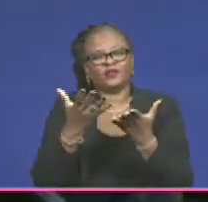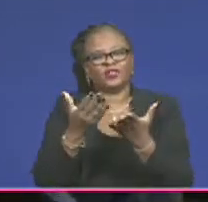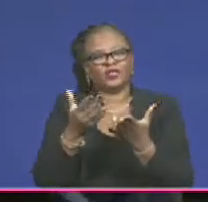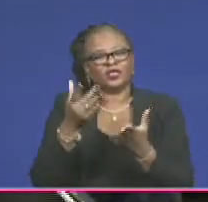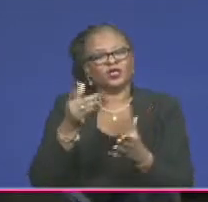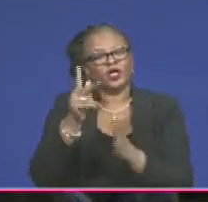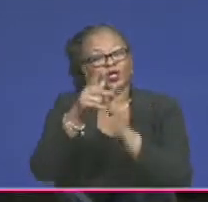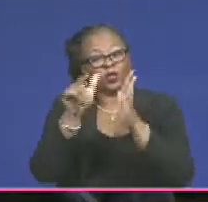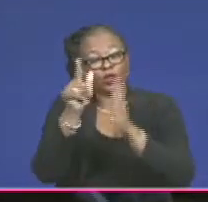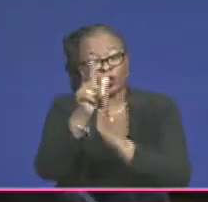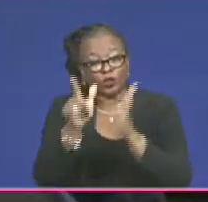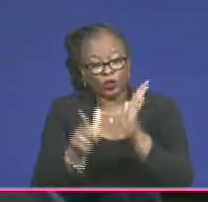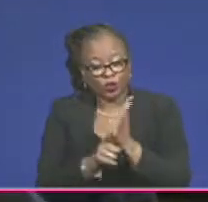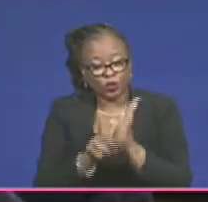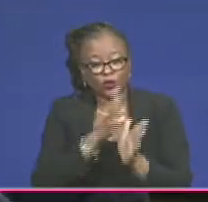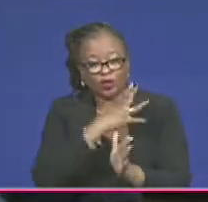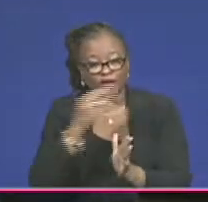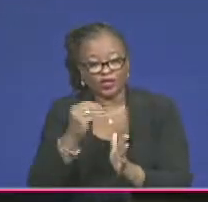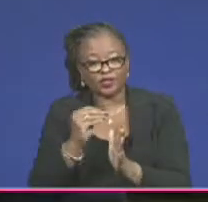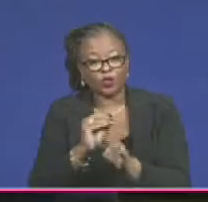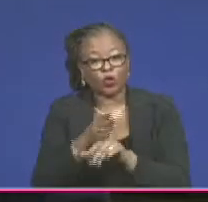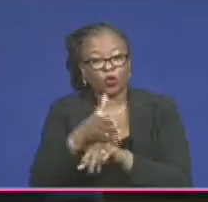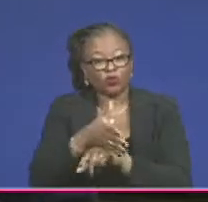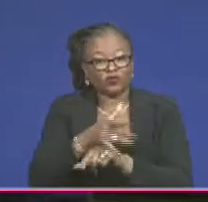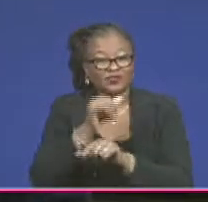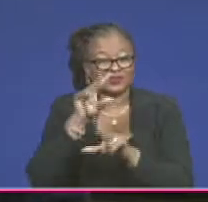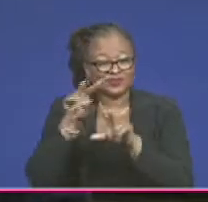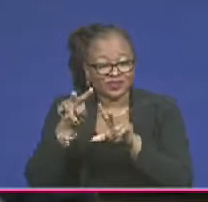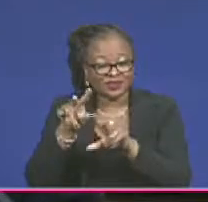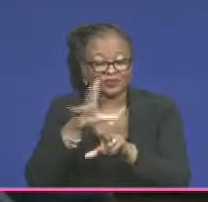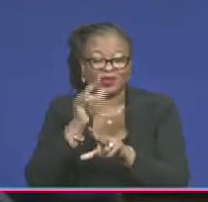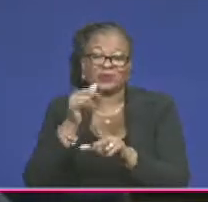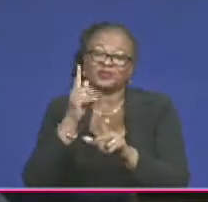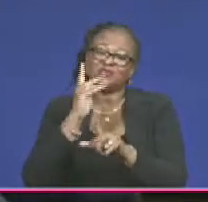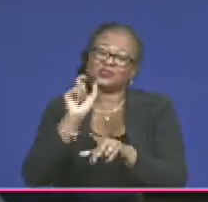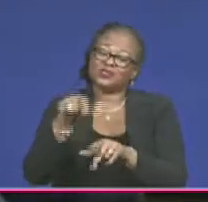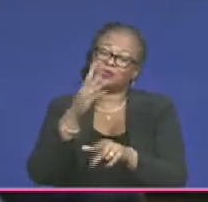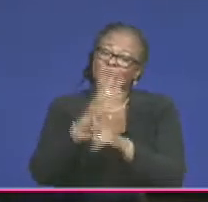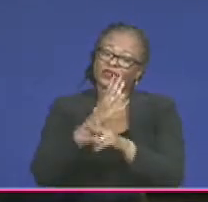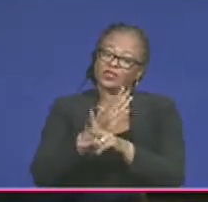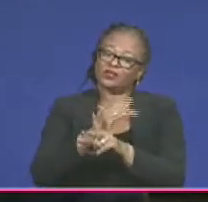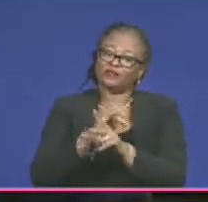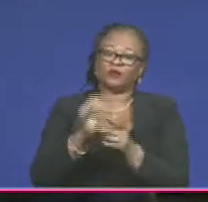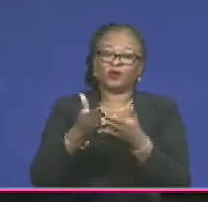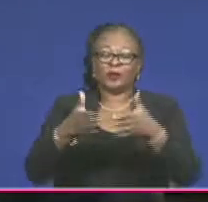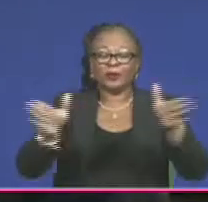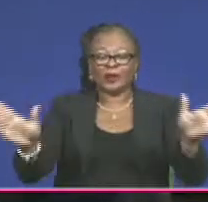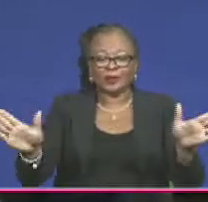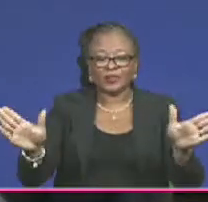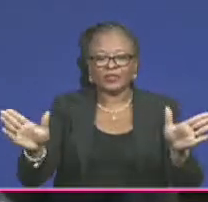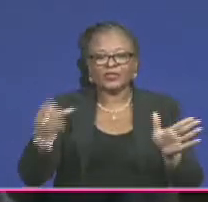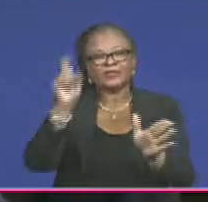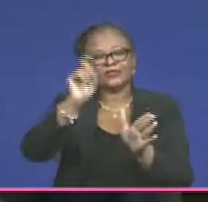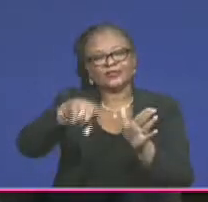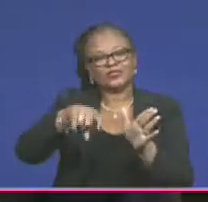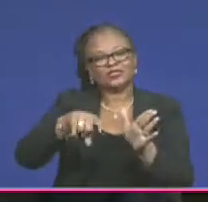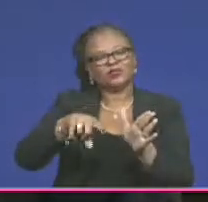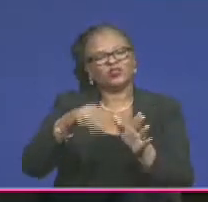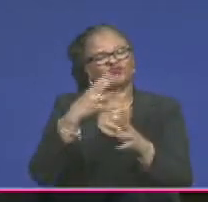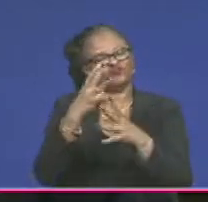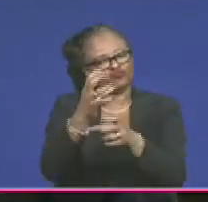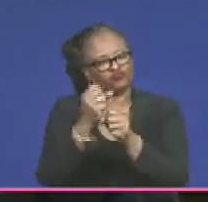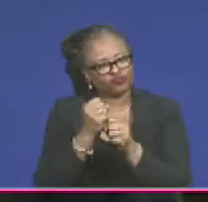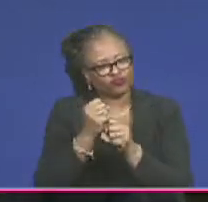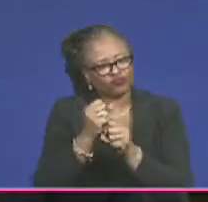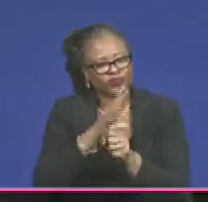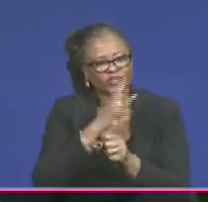legislative and regulatory oversight, which ought to be protecting the Bahamian public, needs strengthening.